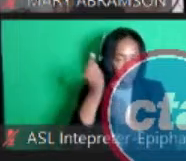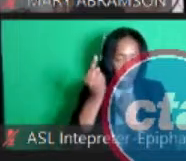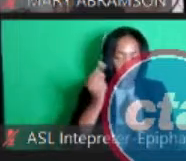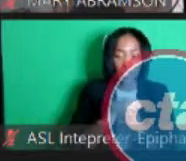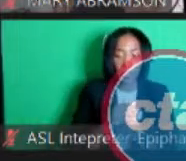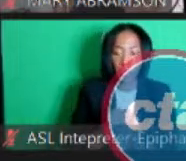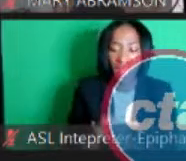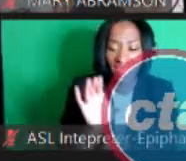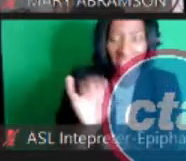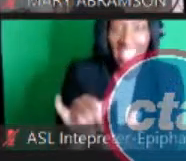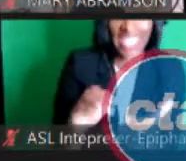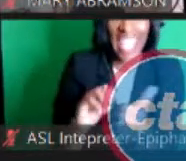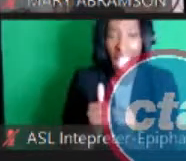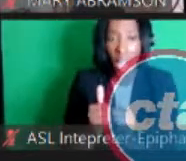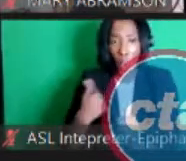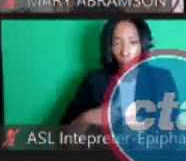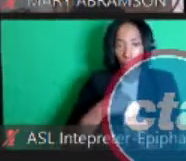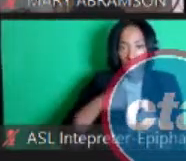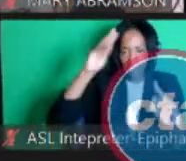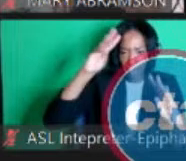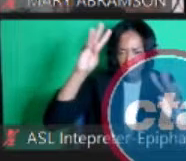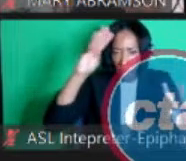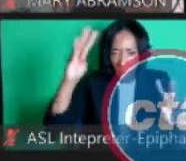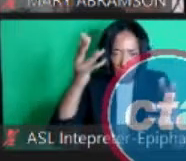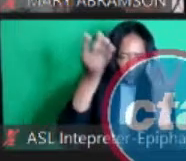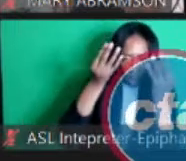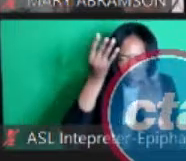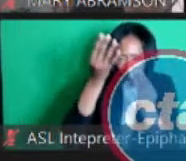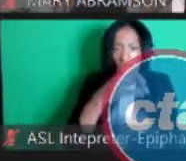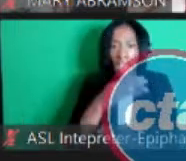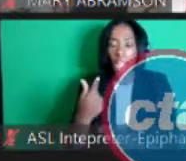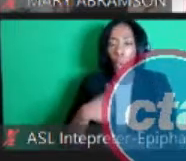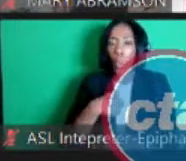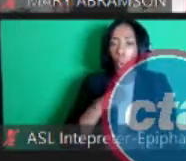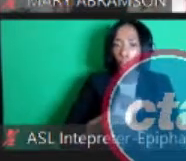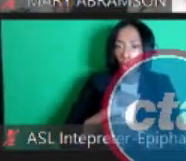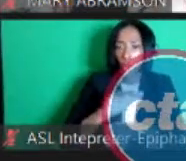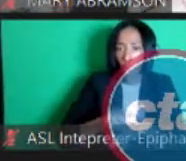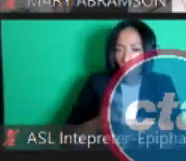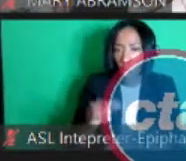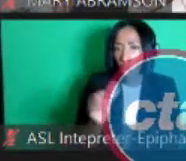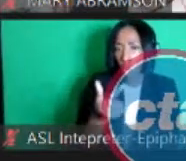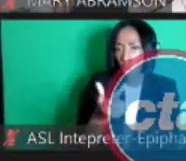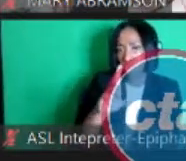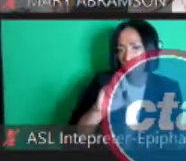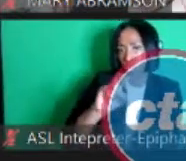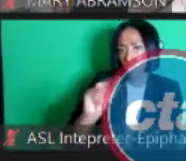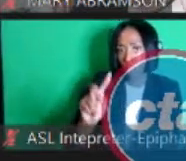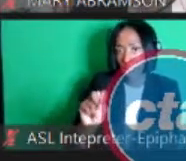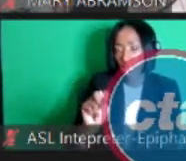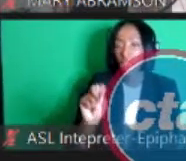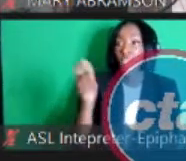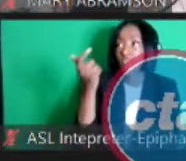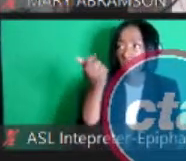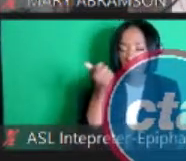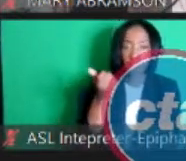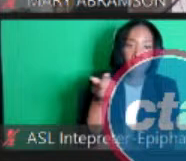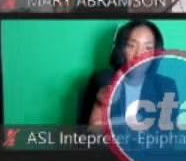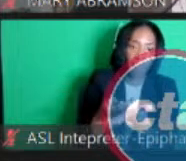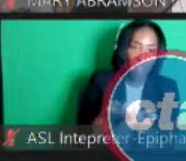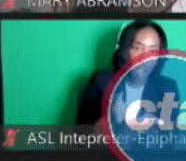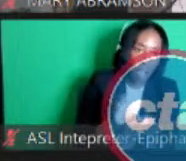And that is how we came up with these. And we're working on a grant fund with CDOT and Cook County to identify the